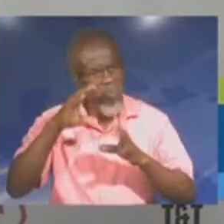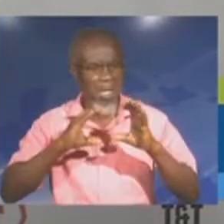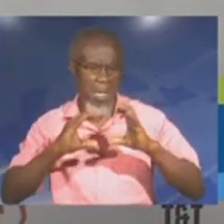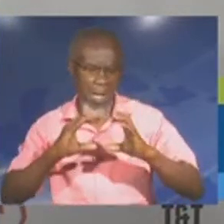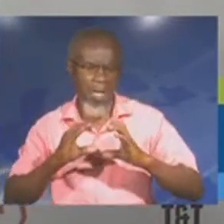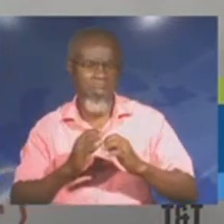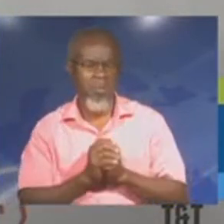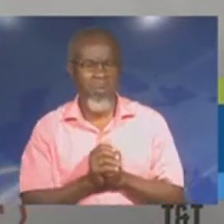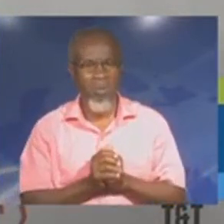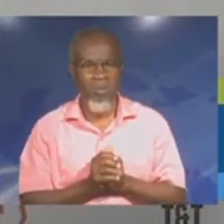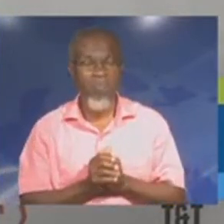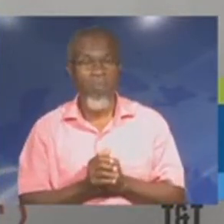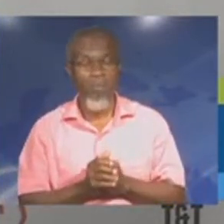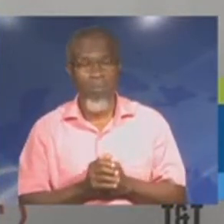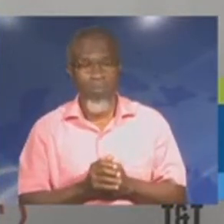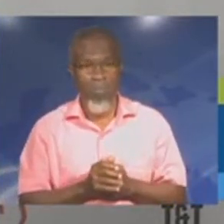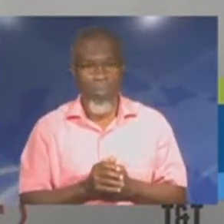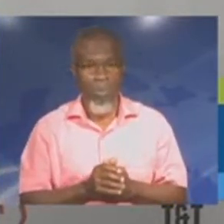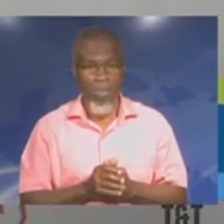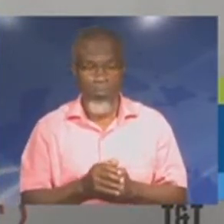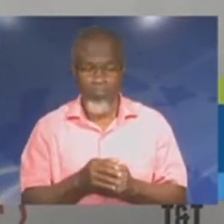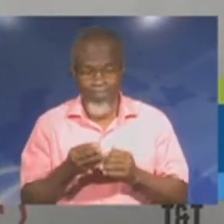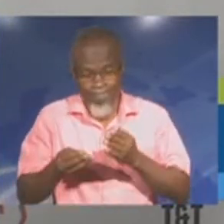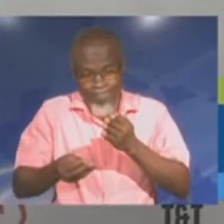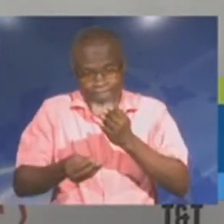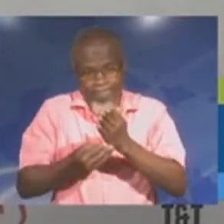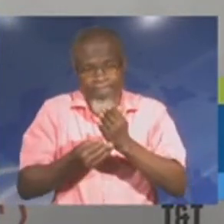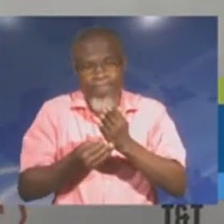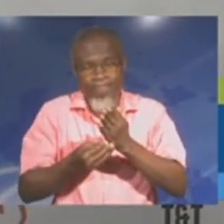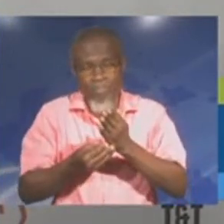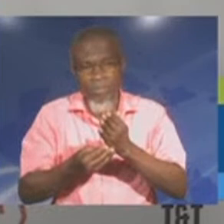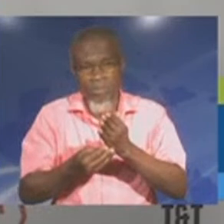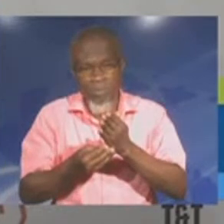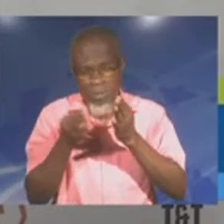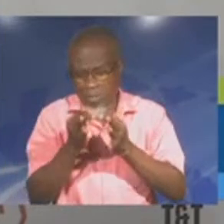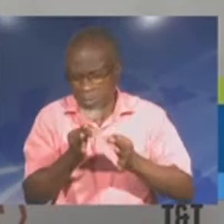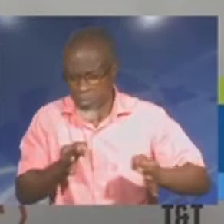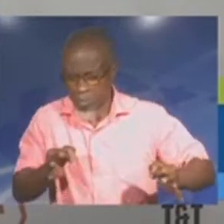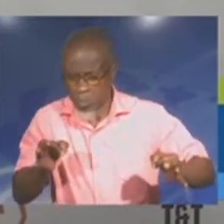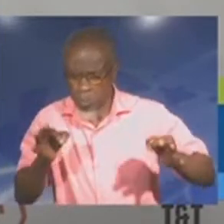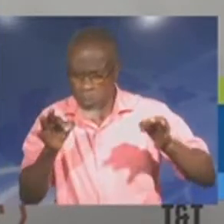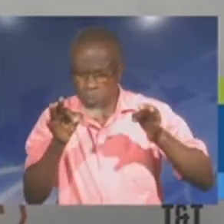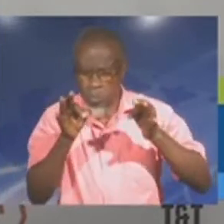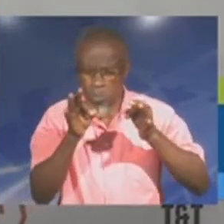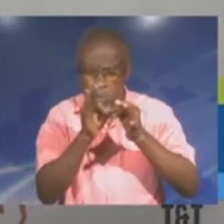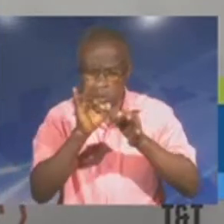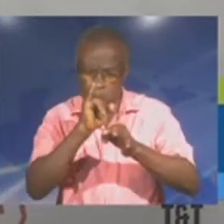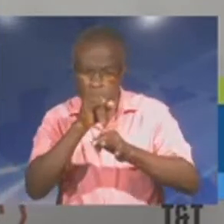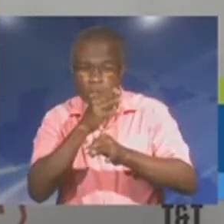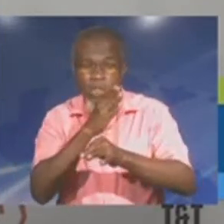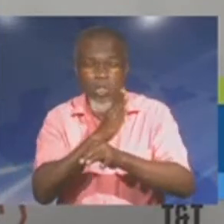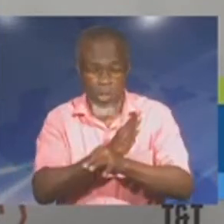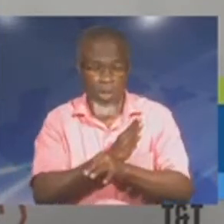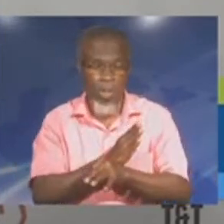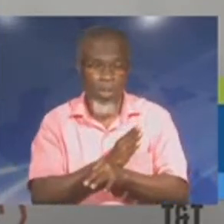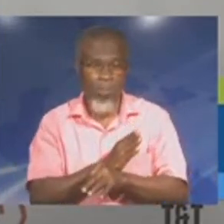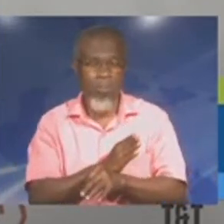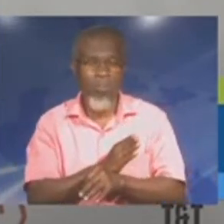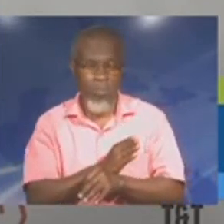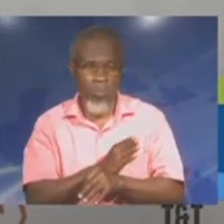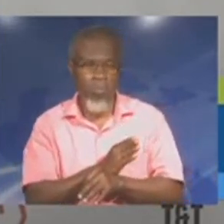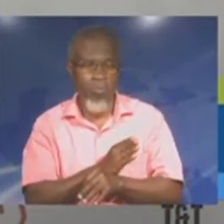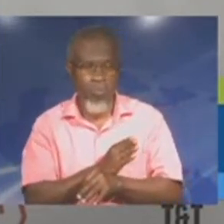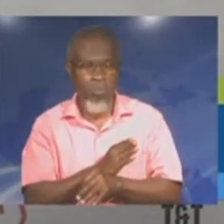world. Furthermore, with a crucial role as patients' advocates, our scientific reasoning skills